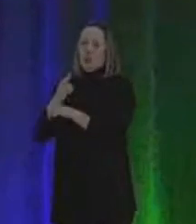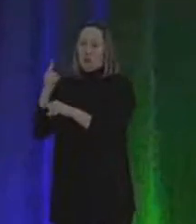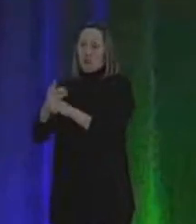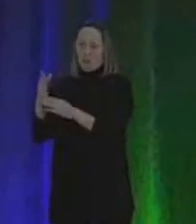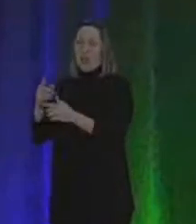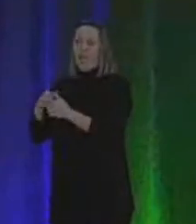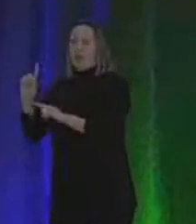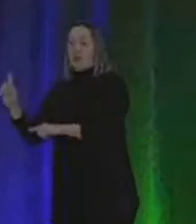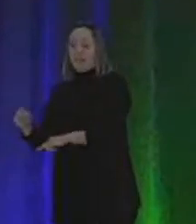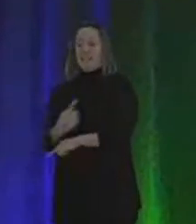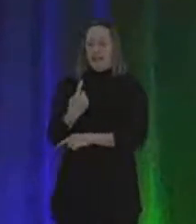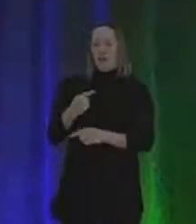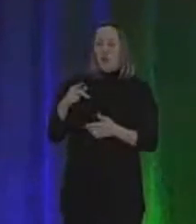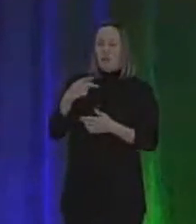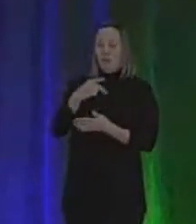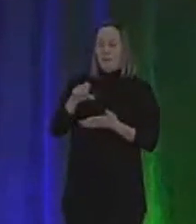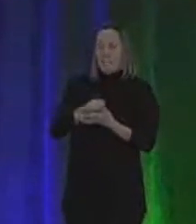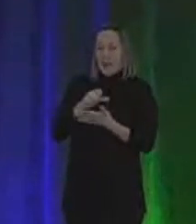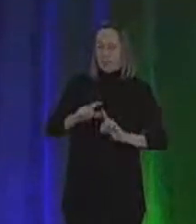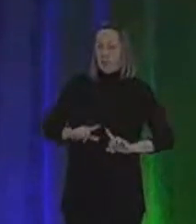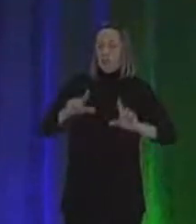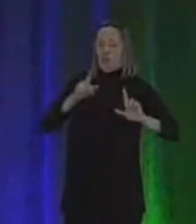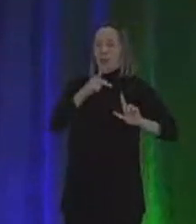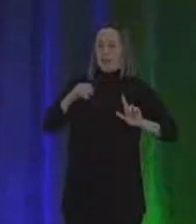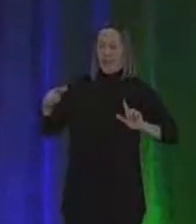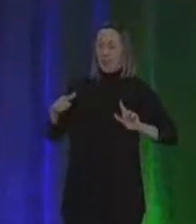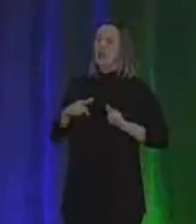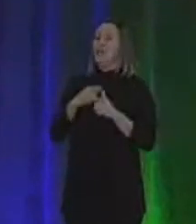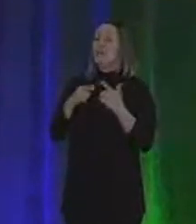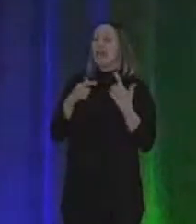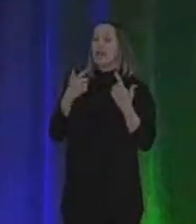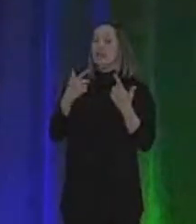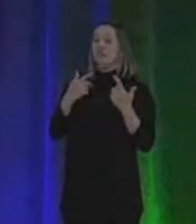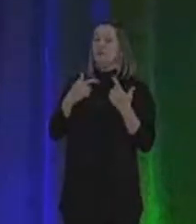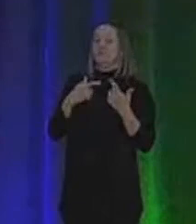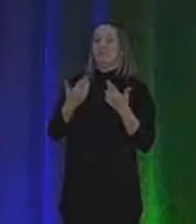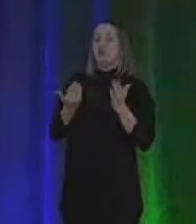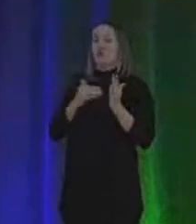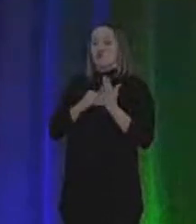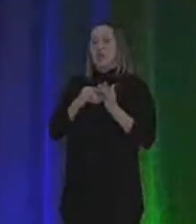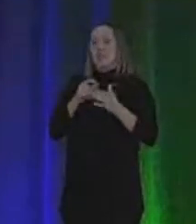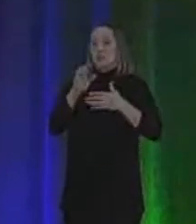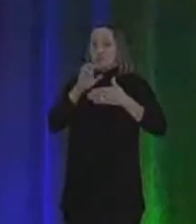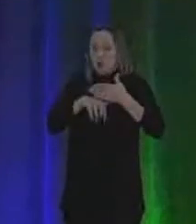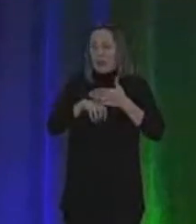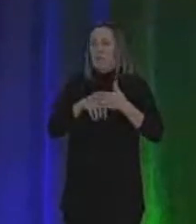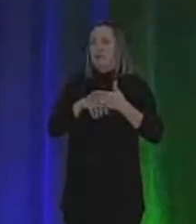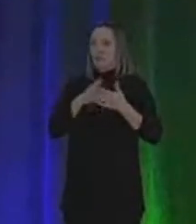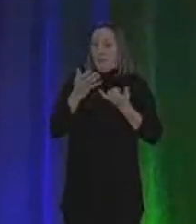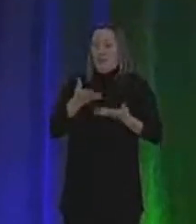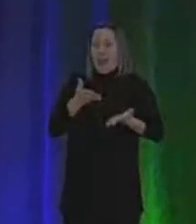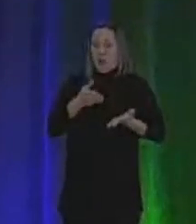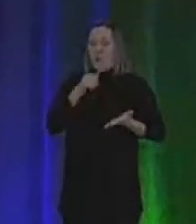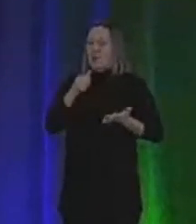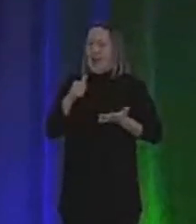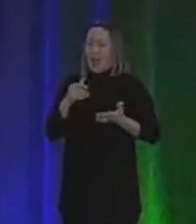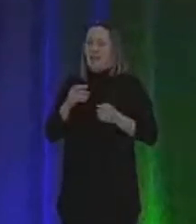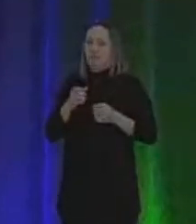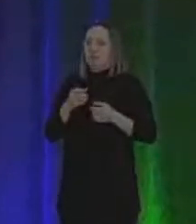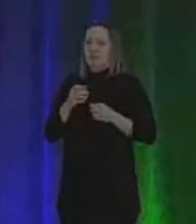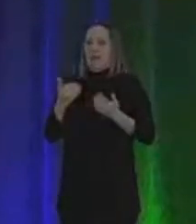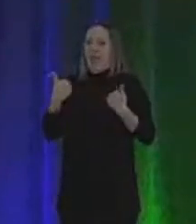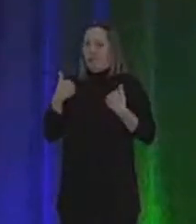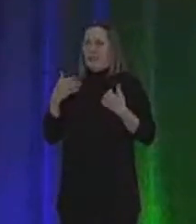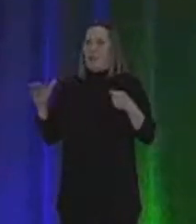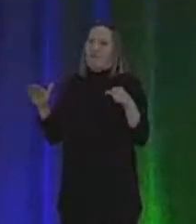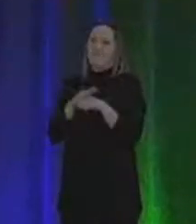applications, which are web apps that can dynamically rewrite what's on the current page without causing that full page reload that